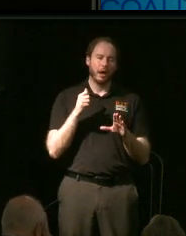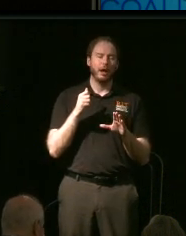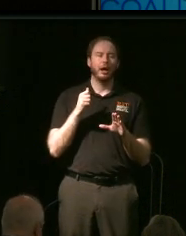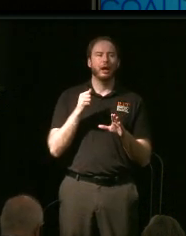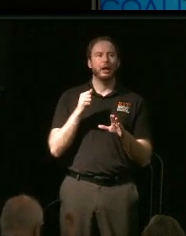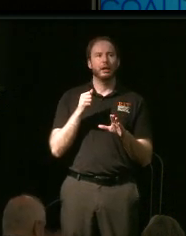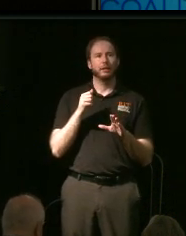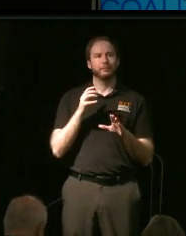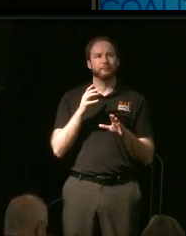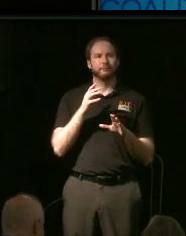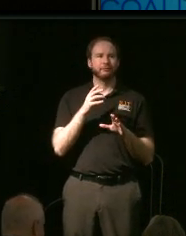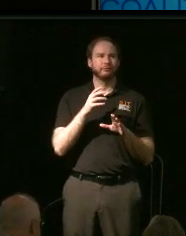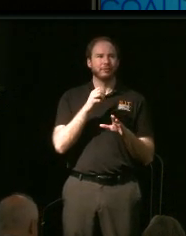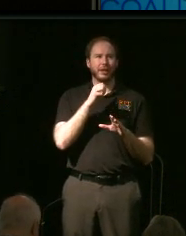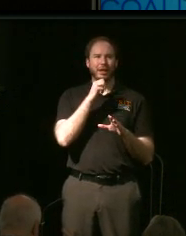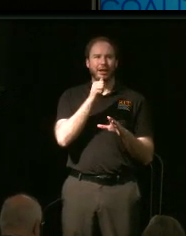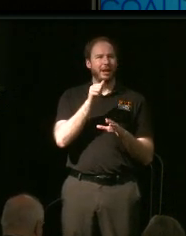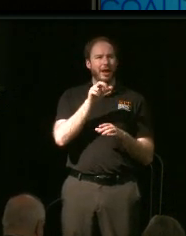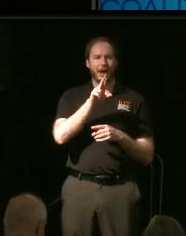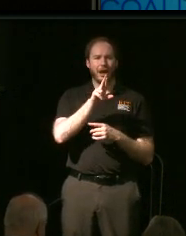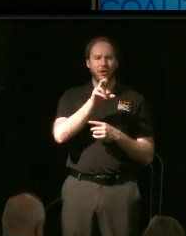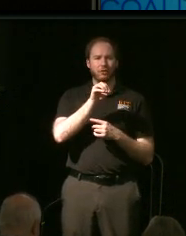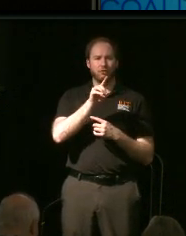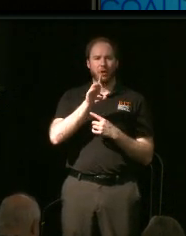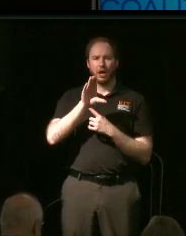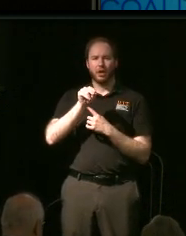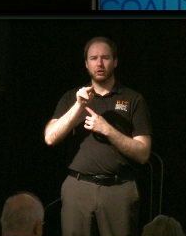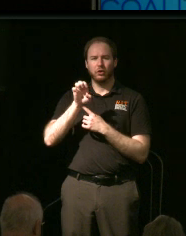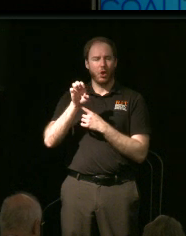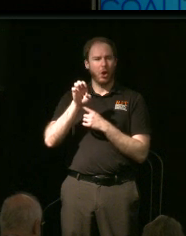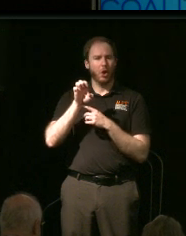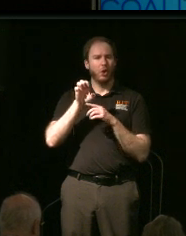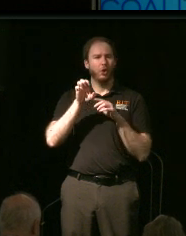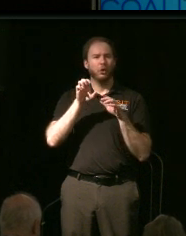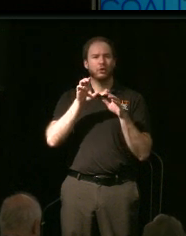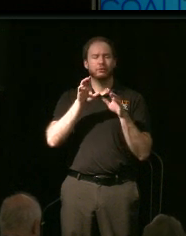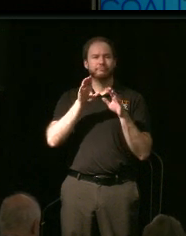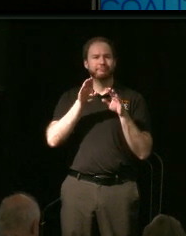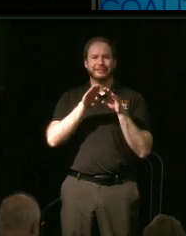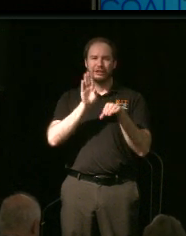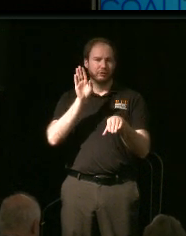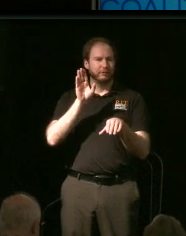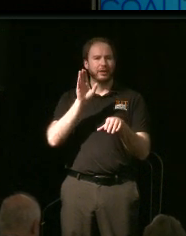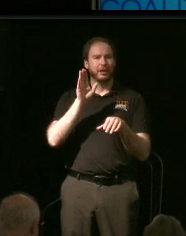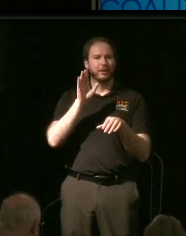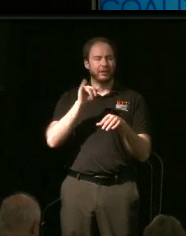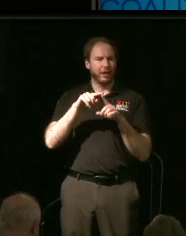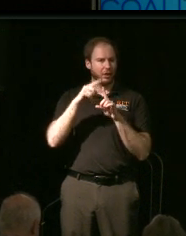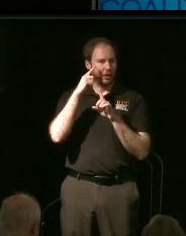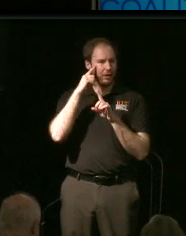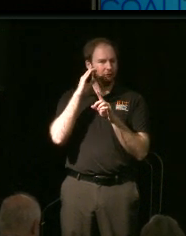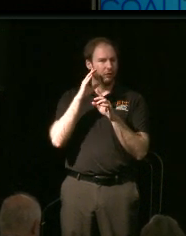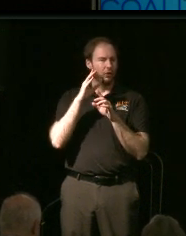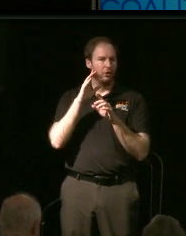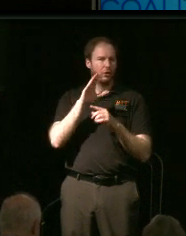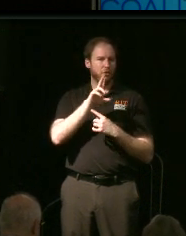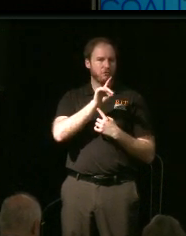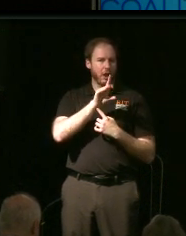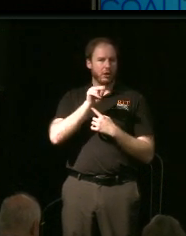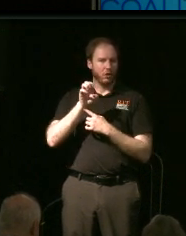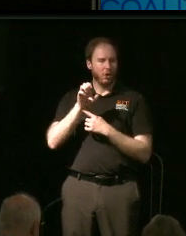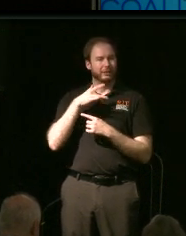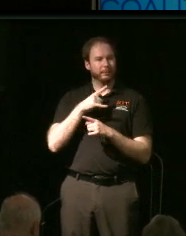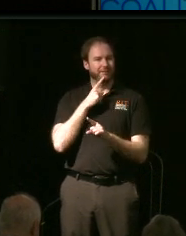called not rod cone dystrophy, which is the two sets of cells that are affected in Usher syndrome. The rods tend